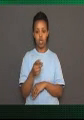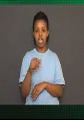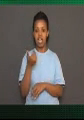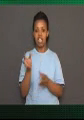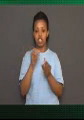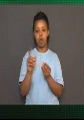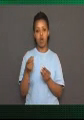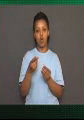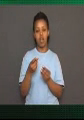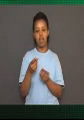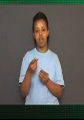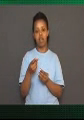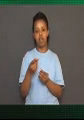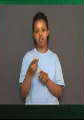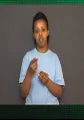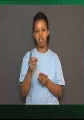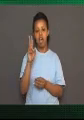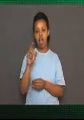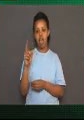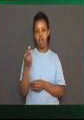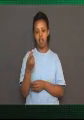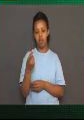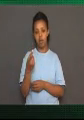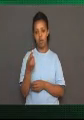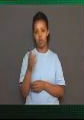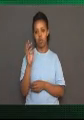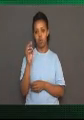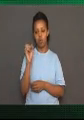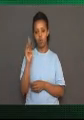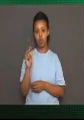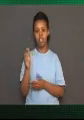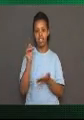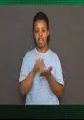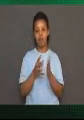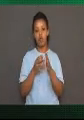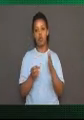extra copy of the 21st chromosome.